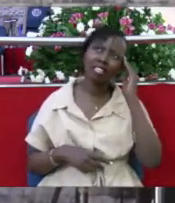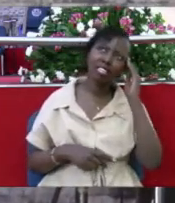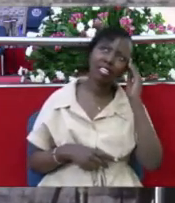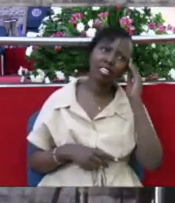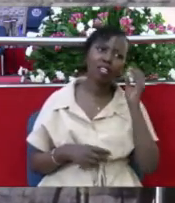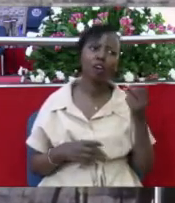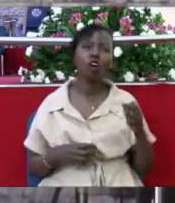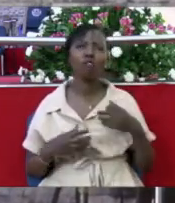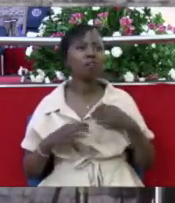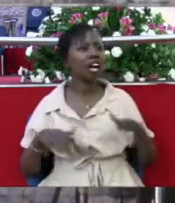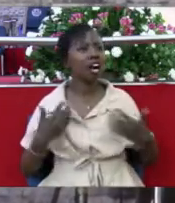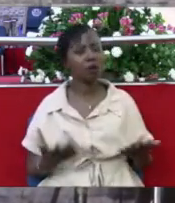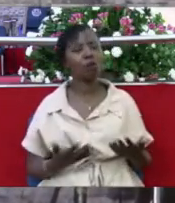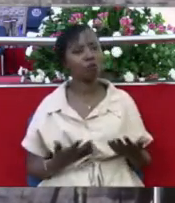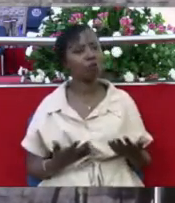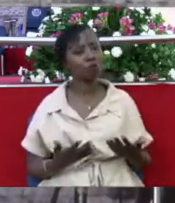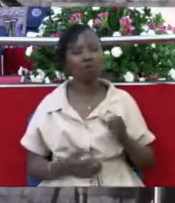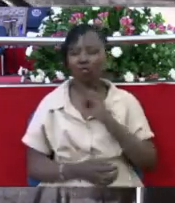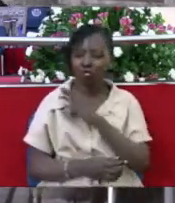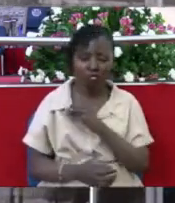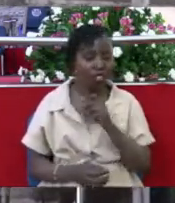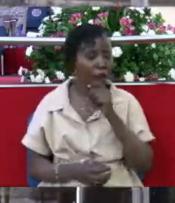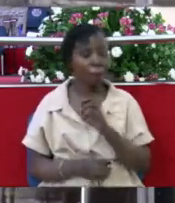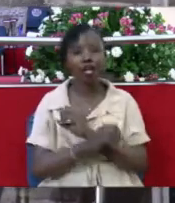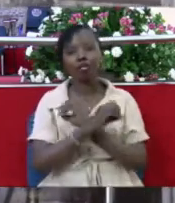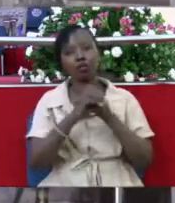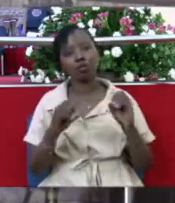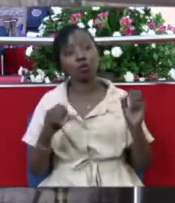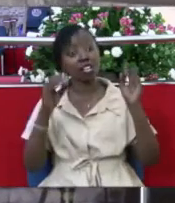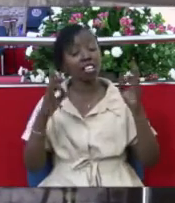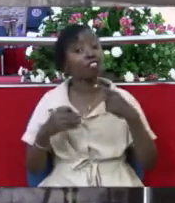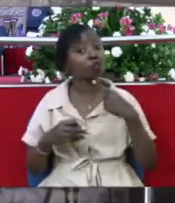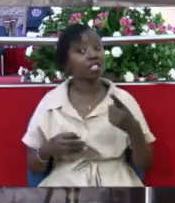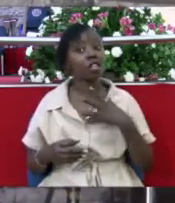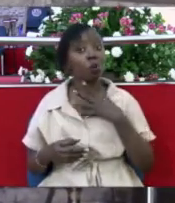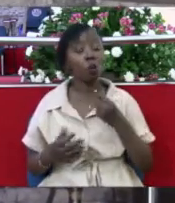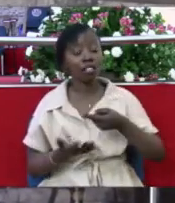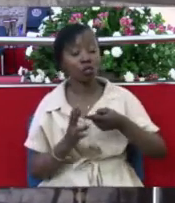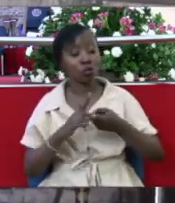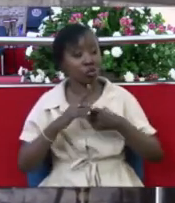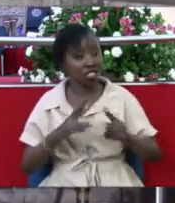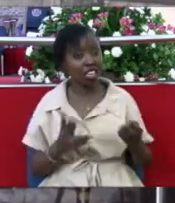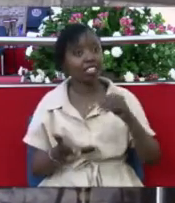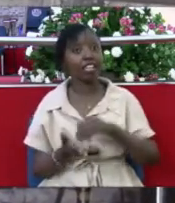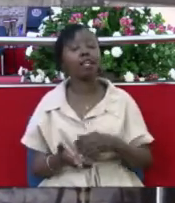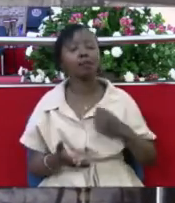man. If you're saying I need to restart, stand up on your